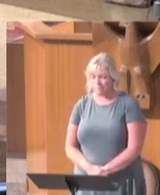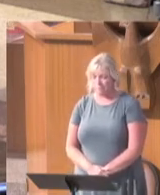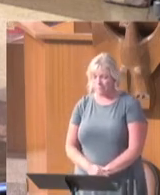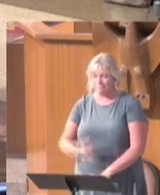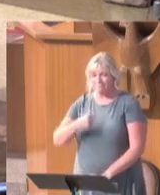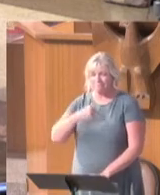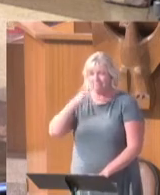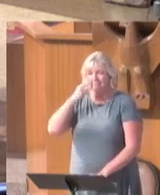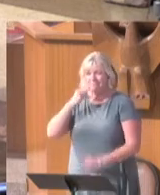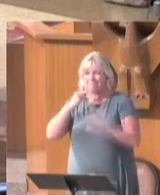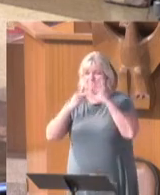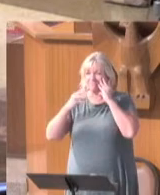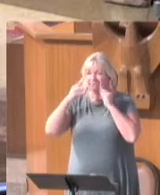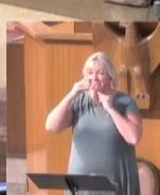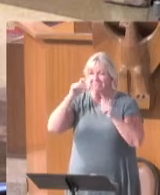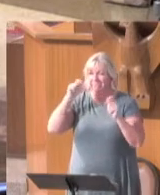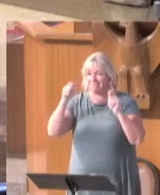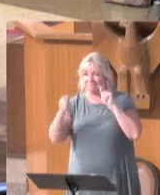Through